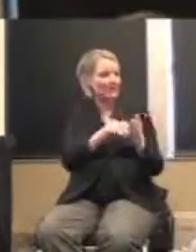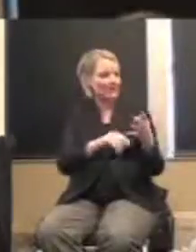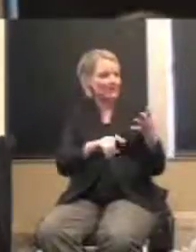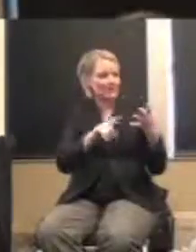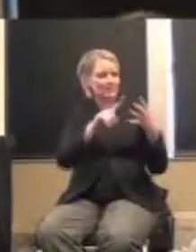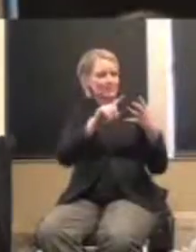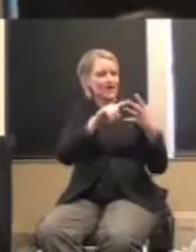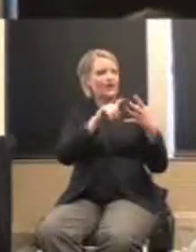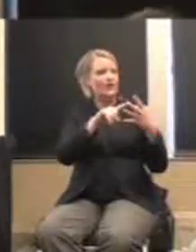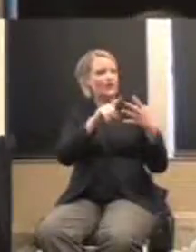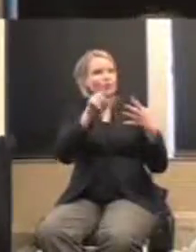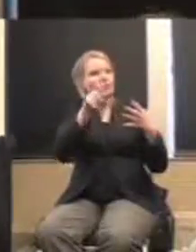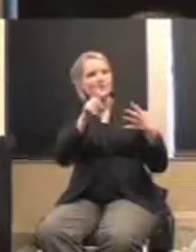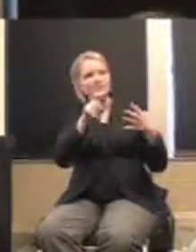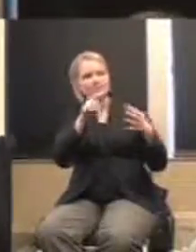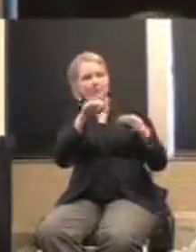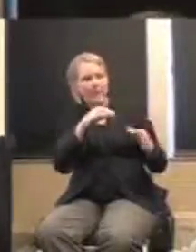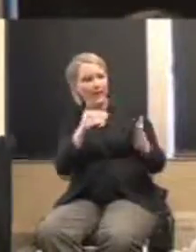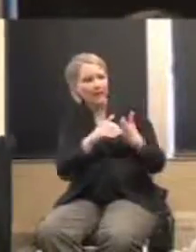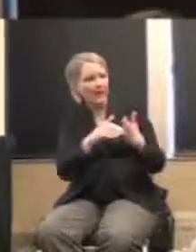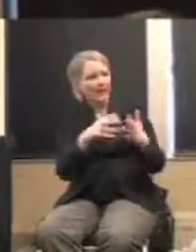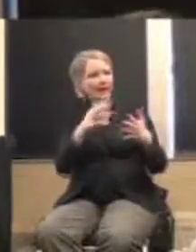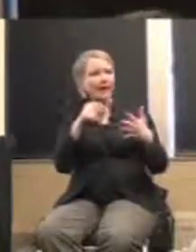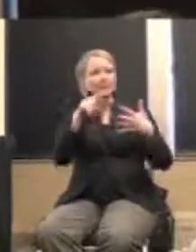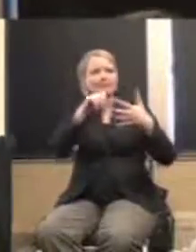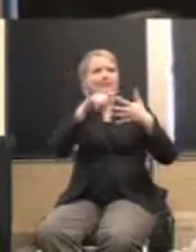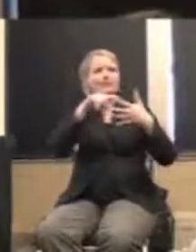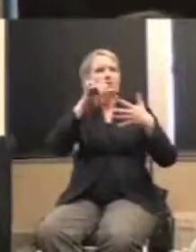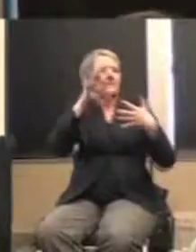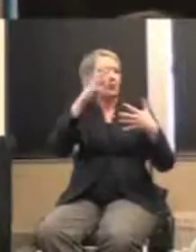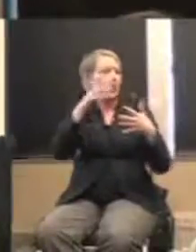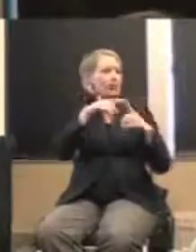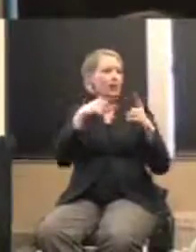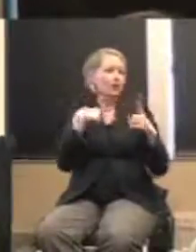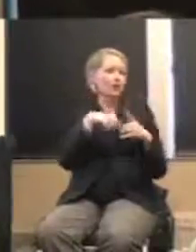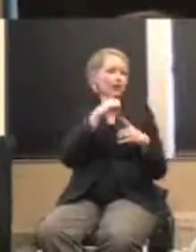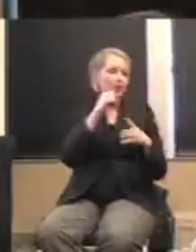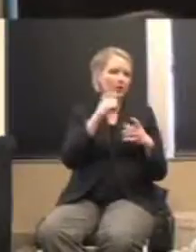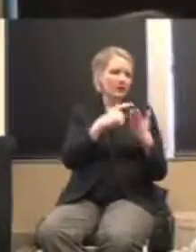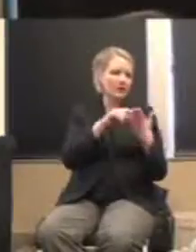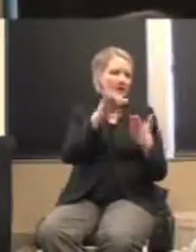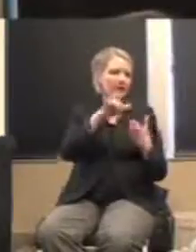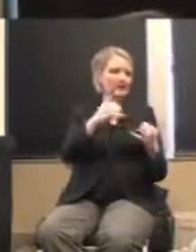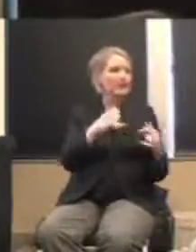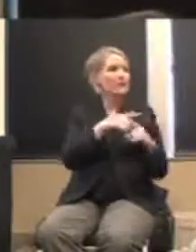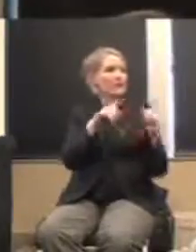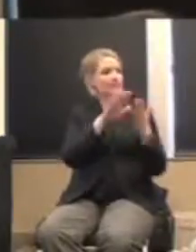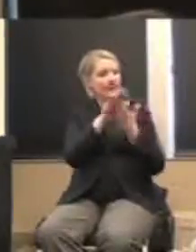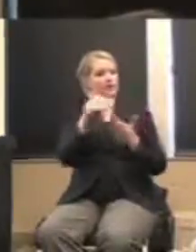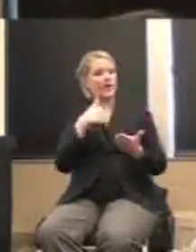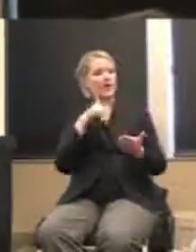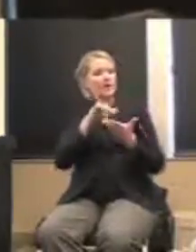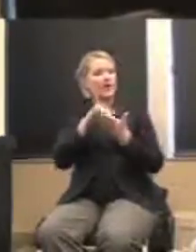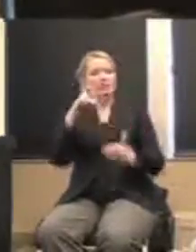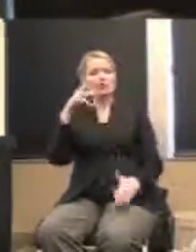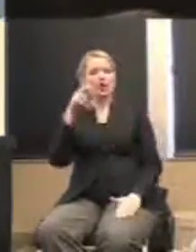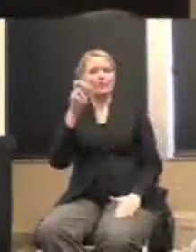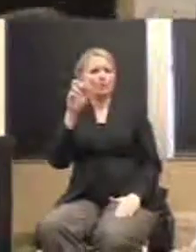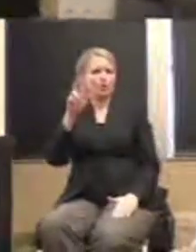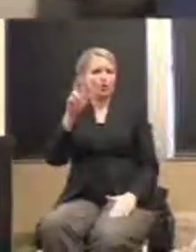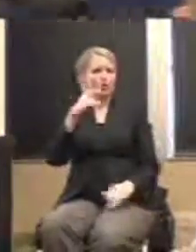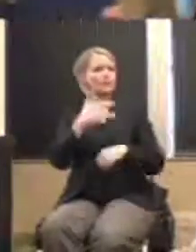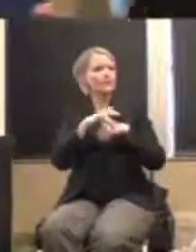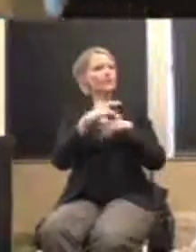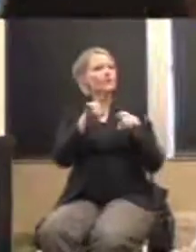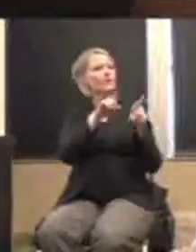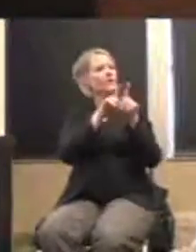3 and phase 4, but we're not going to go there today. But it's nice to have that prompter available. The other plus